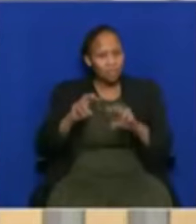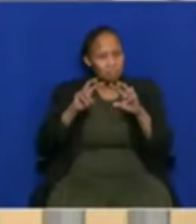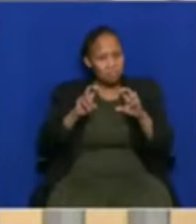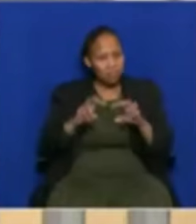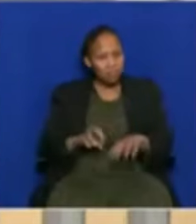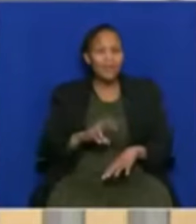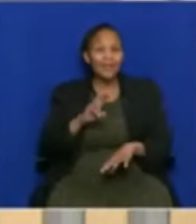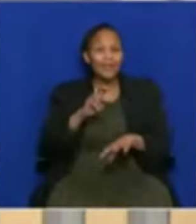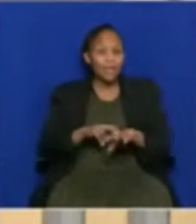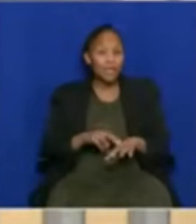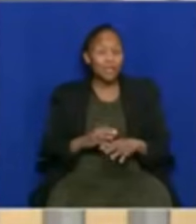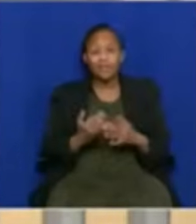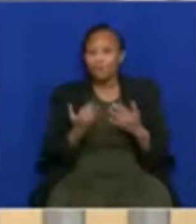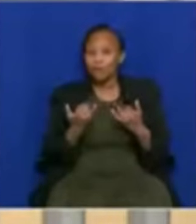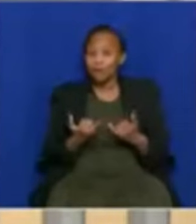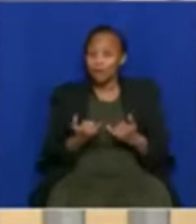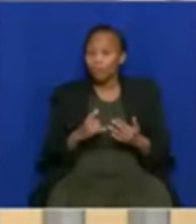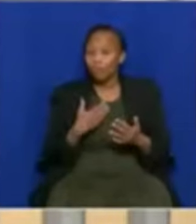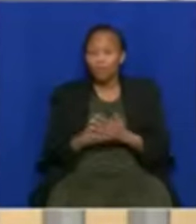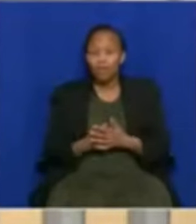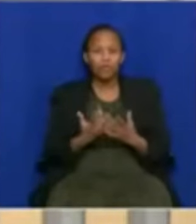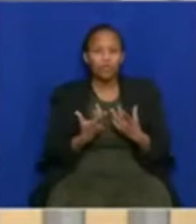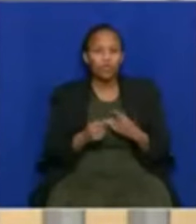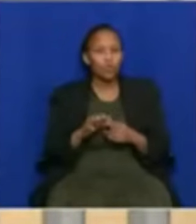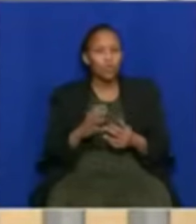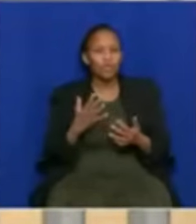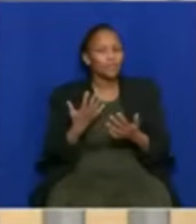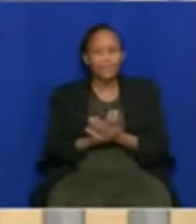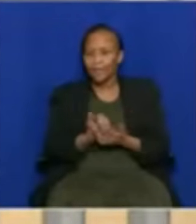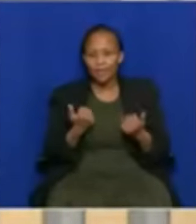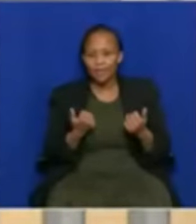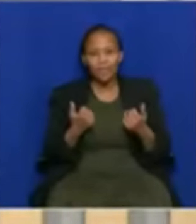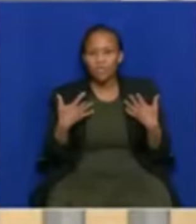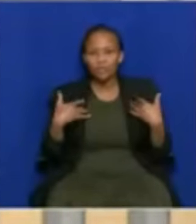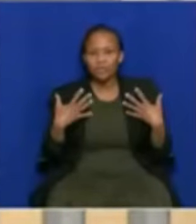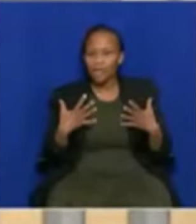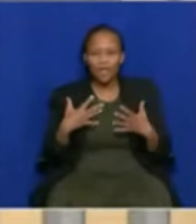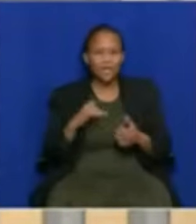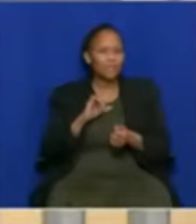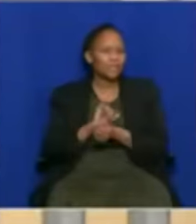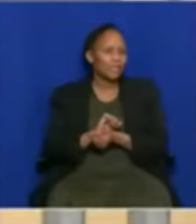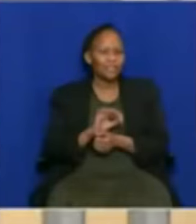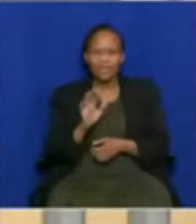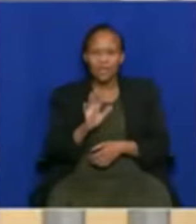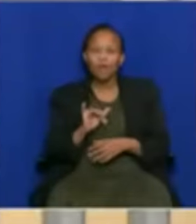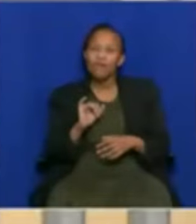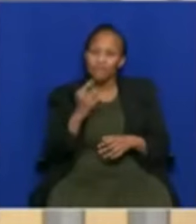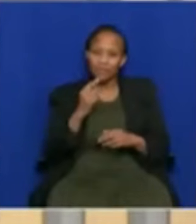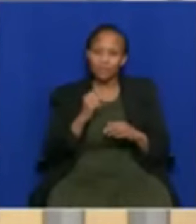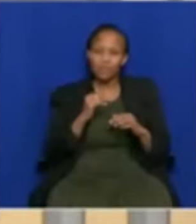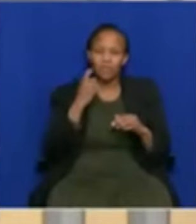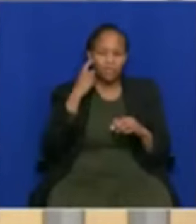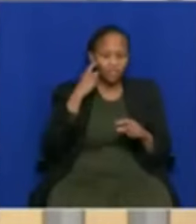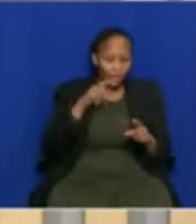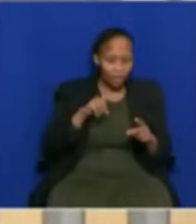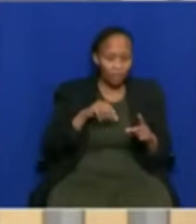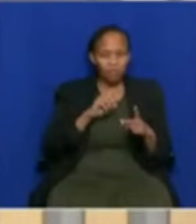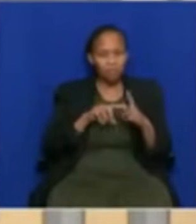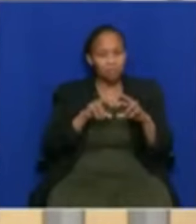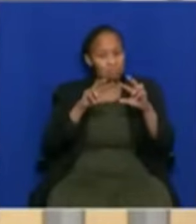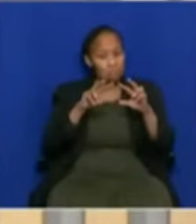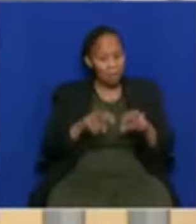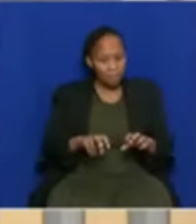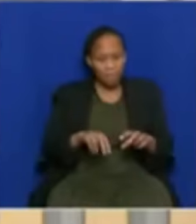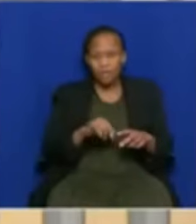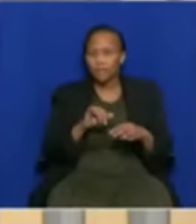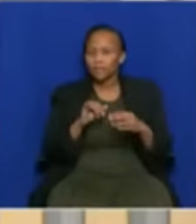it and just start arresting. You got to look at it, investigate it. Is there something there? And